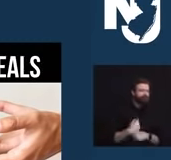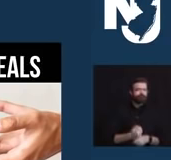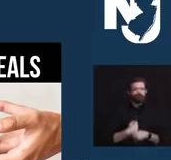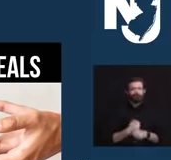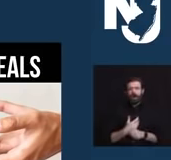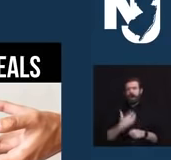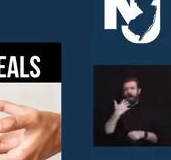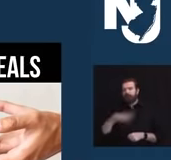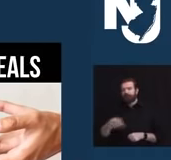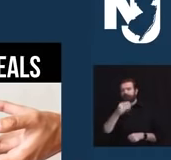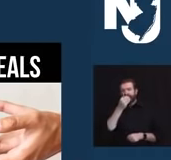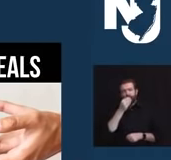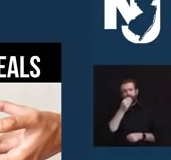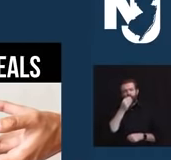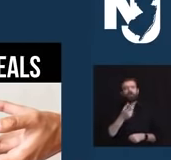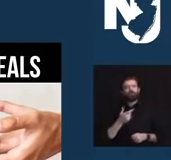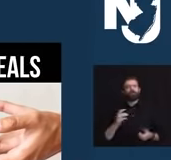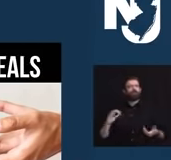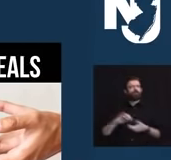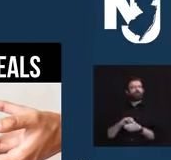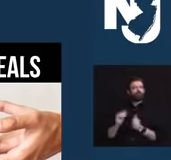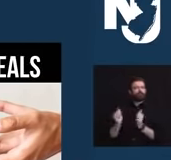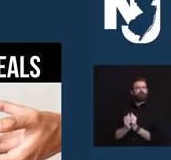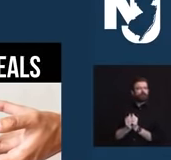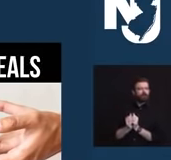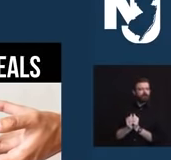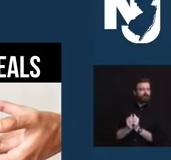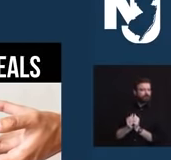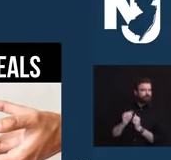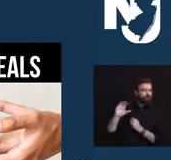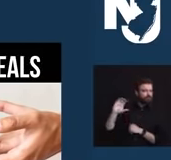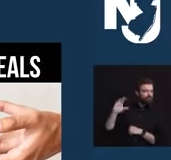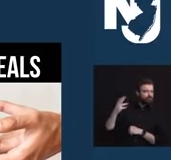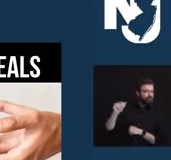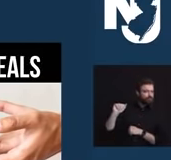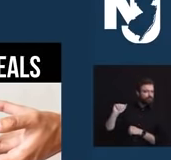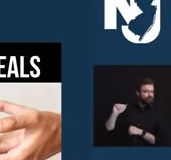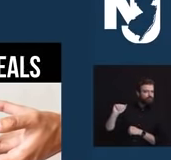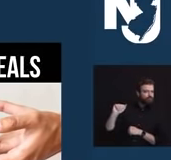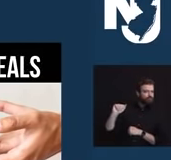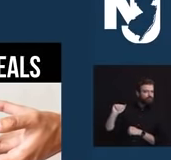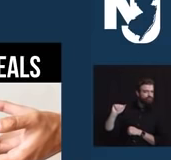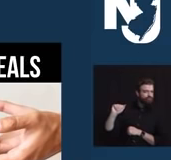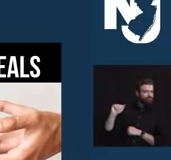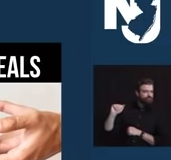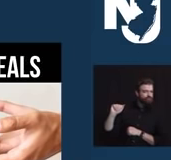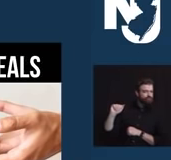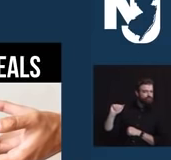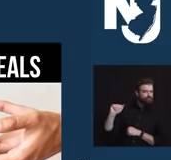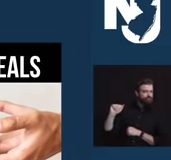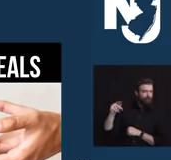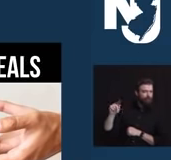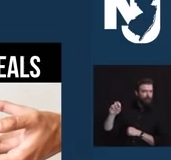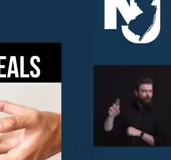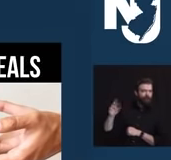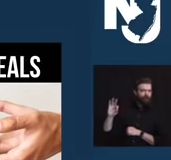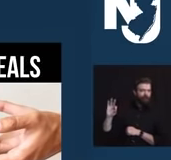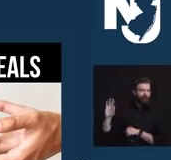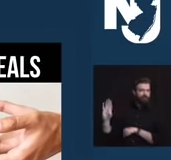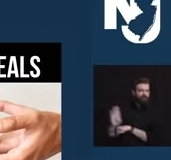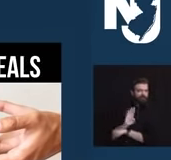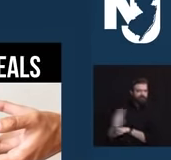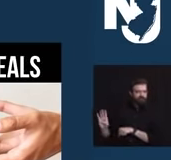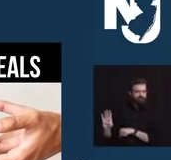Ridgewood Chamber of Commerce to provide meals to frontline workers and families. But the struggles with food insecurity stemming from